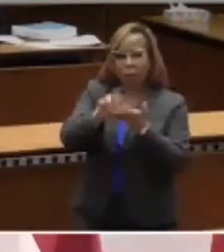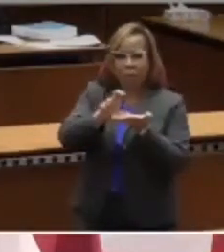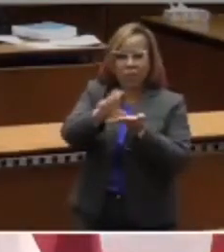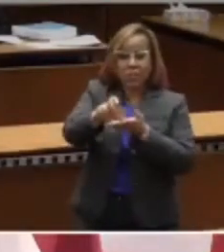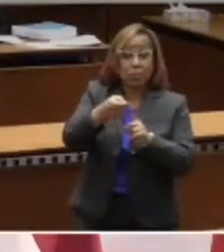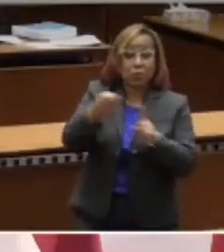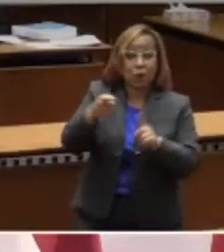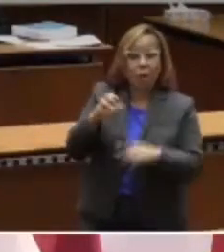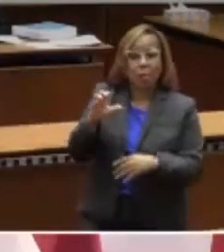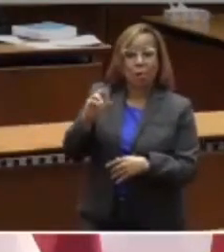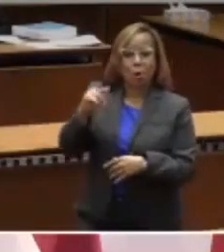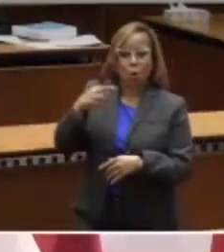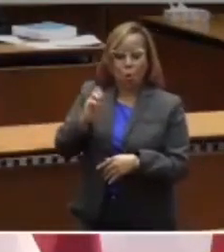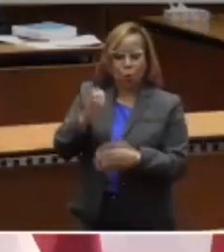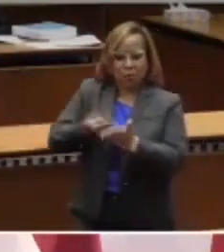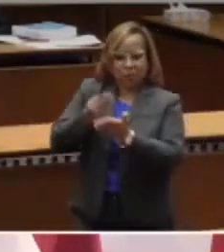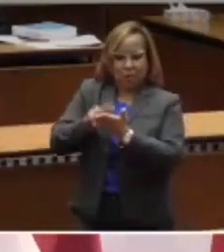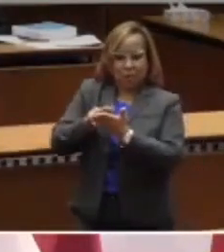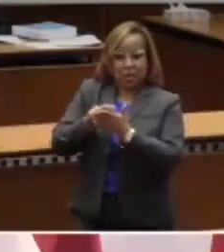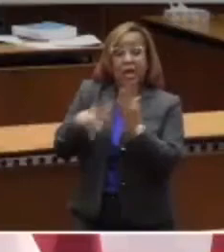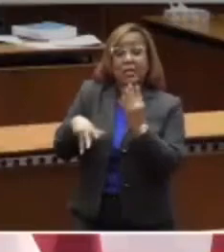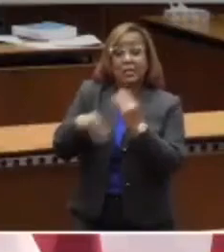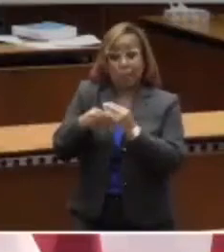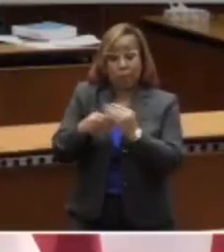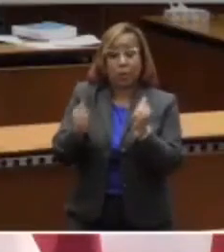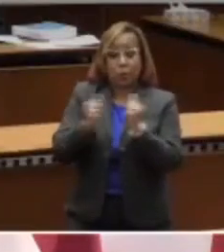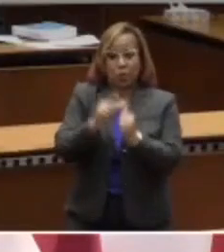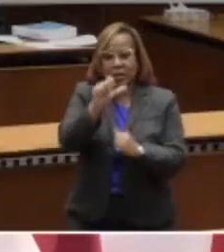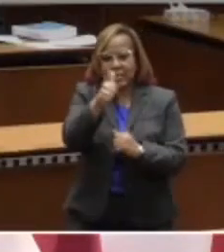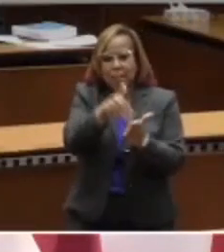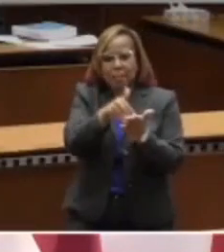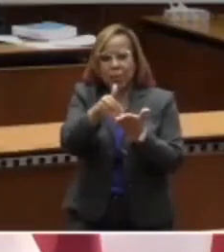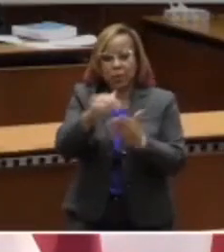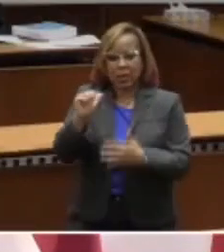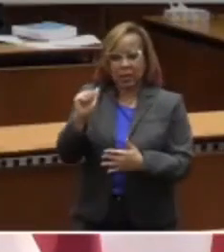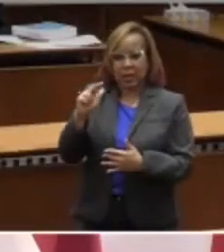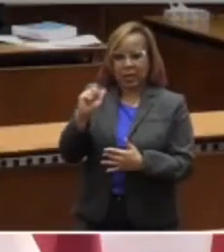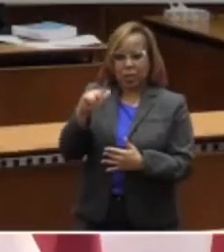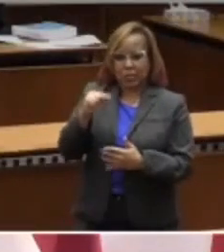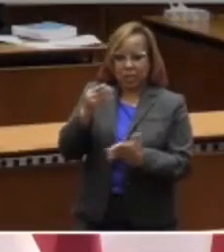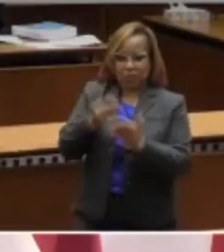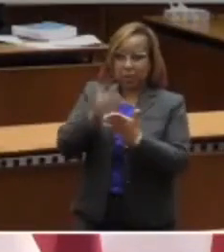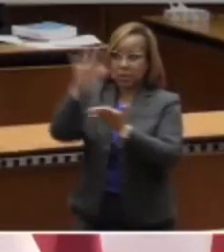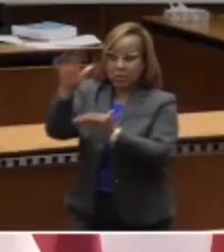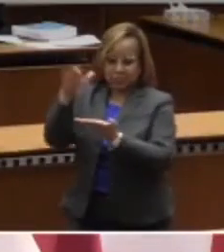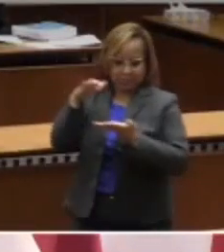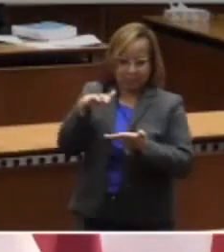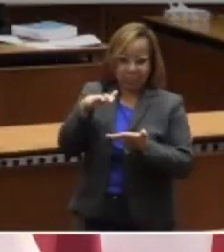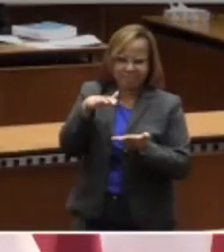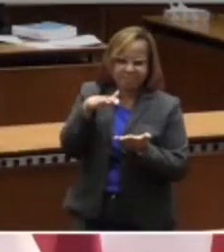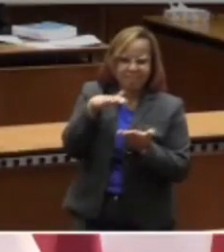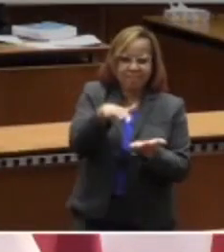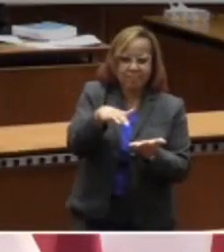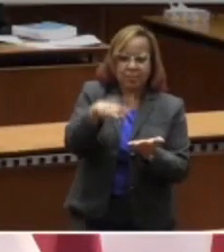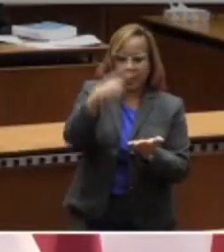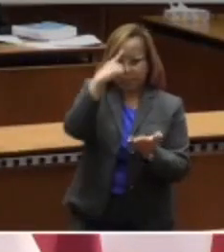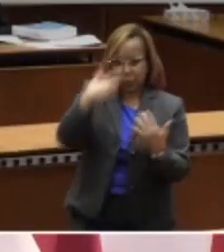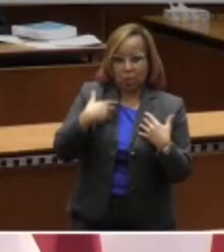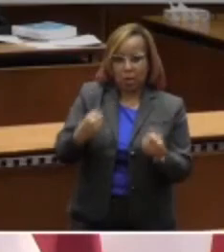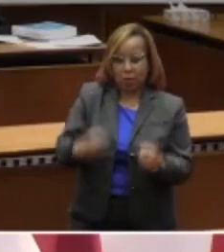from corporate funds, supplemented with another $10 million in CARES Act funding that also went to mental